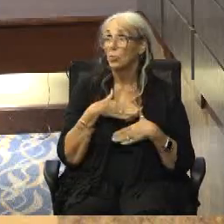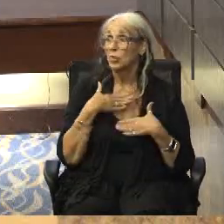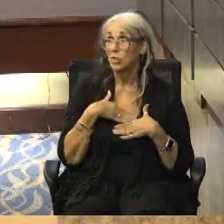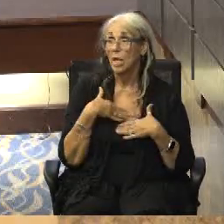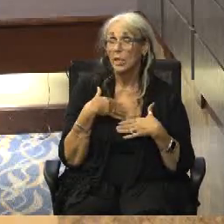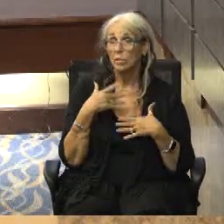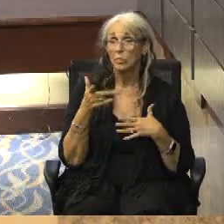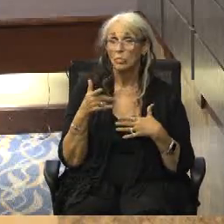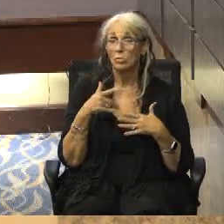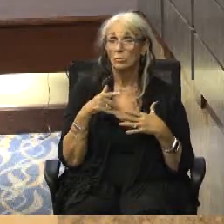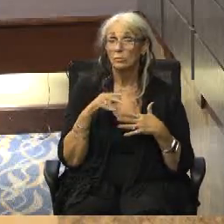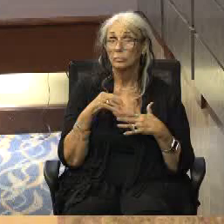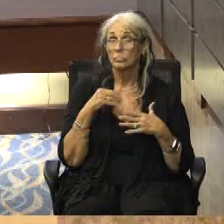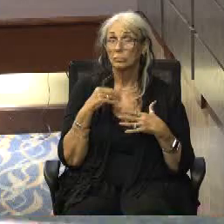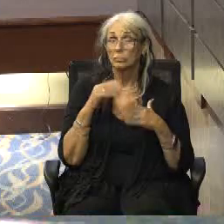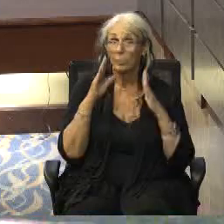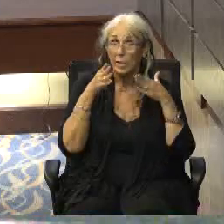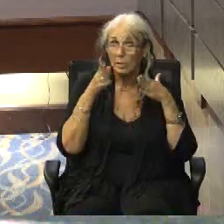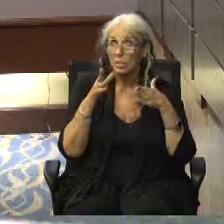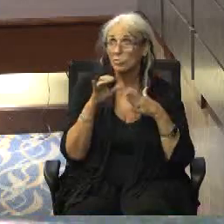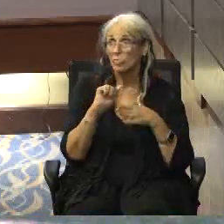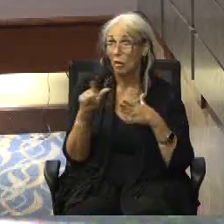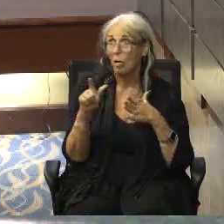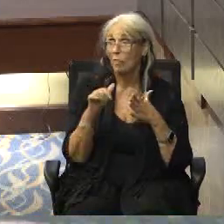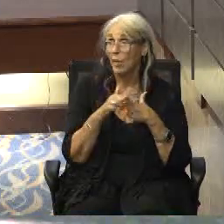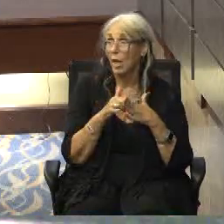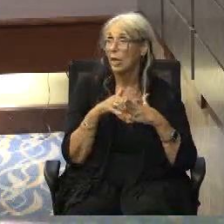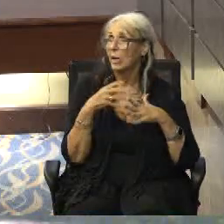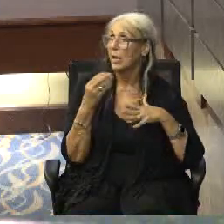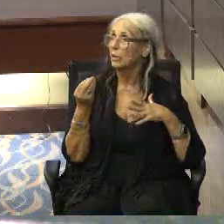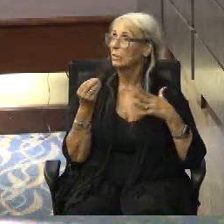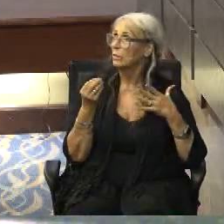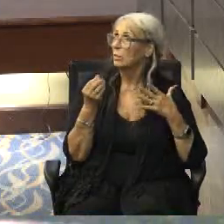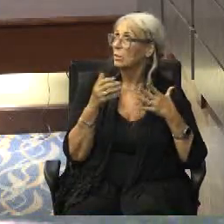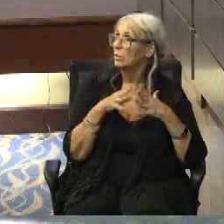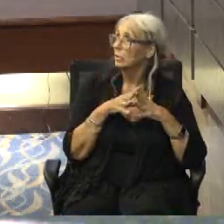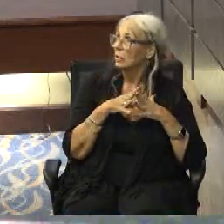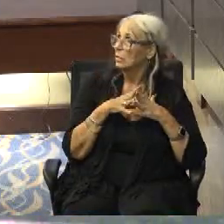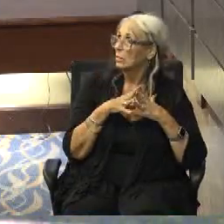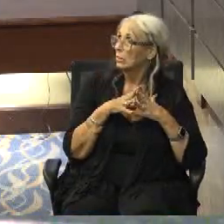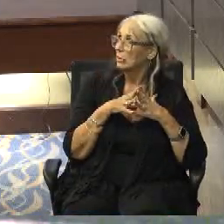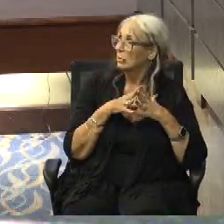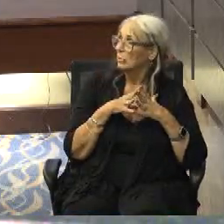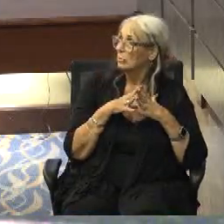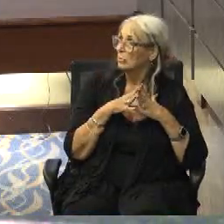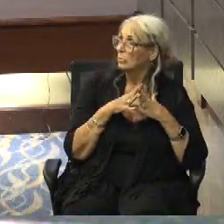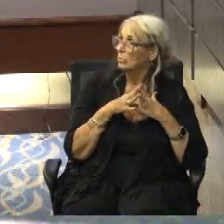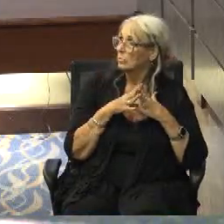of it and keeping us posted on it too. But yeah, great work. And again, I love how you made all this fit.